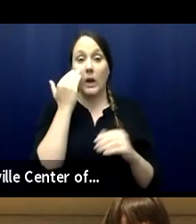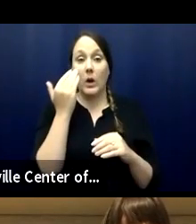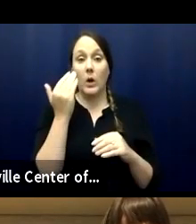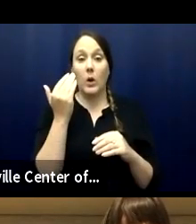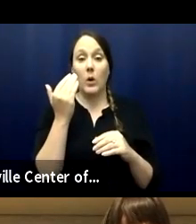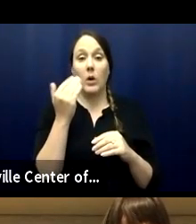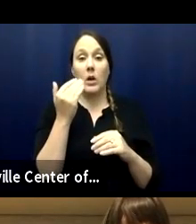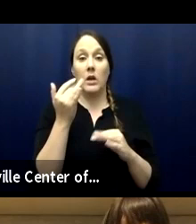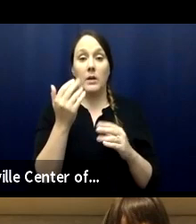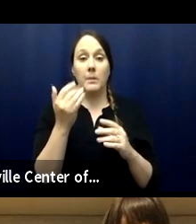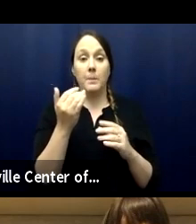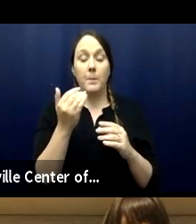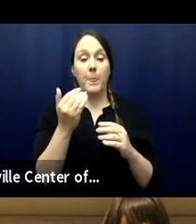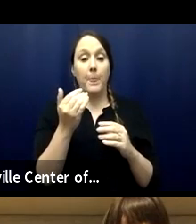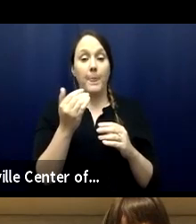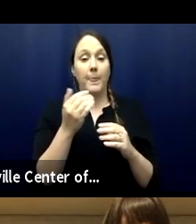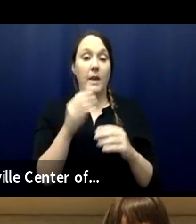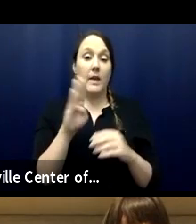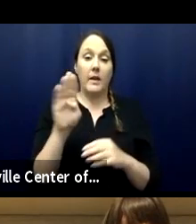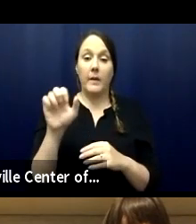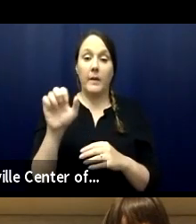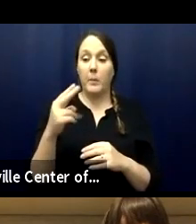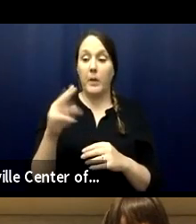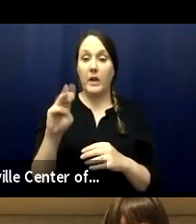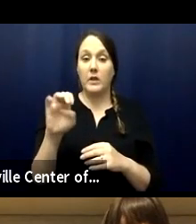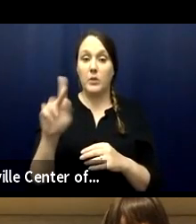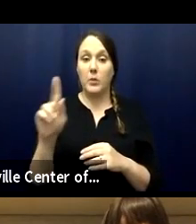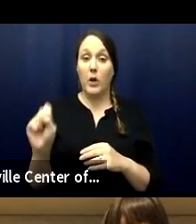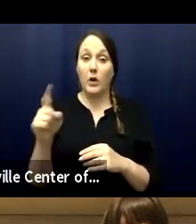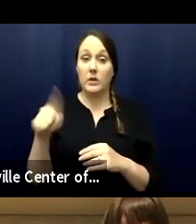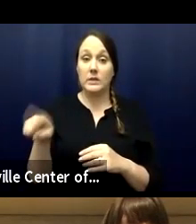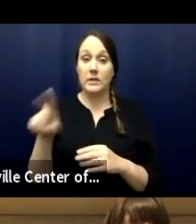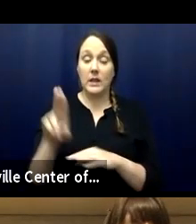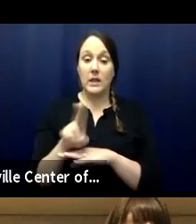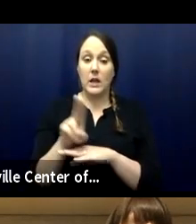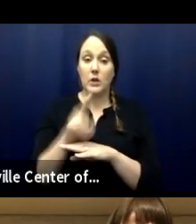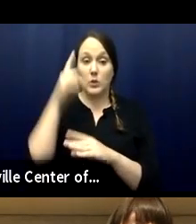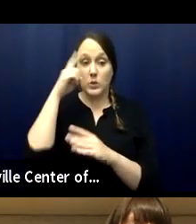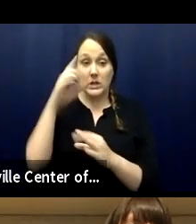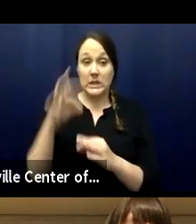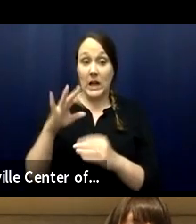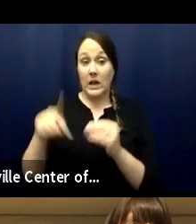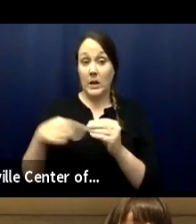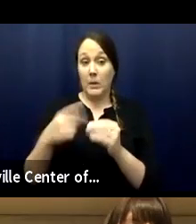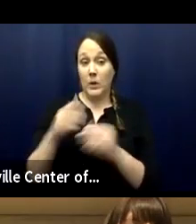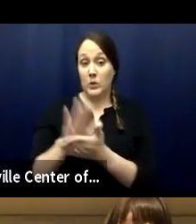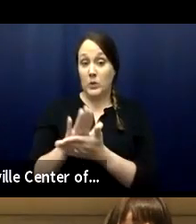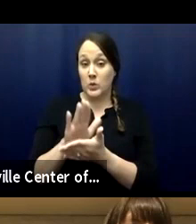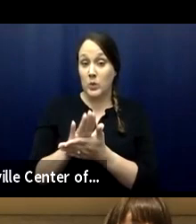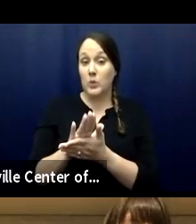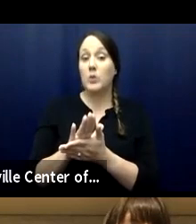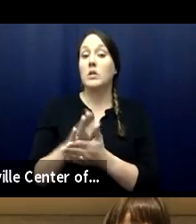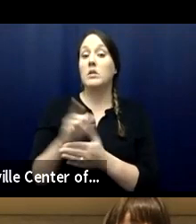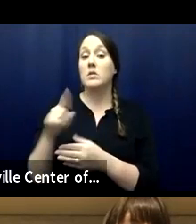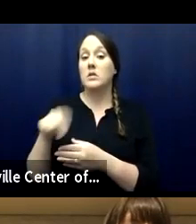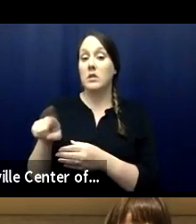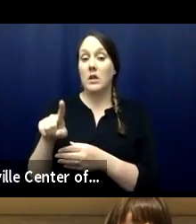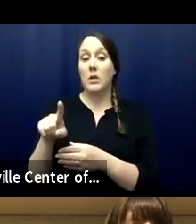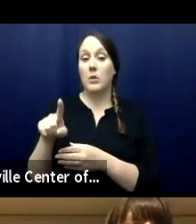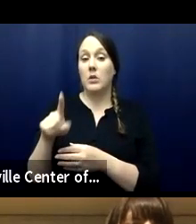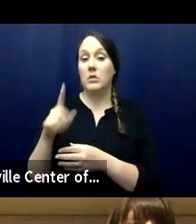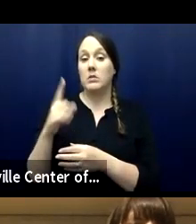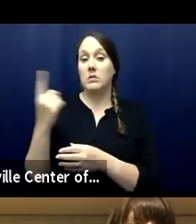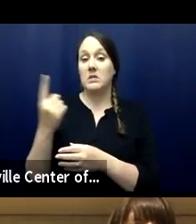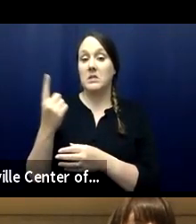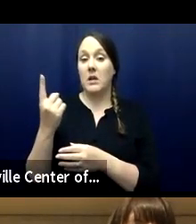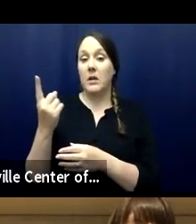the benchmarks or guidance they used to decide about schools was something they just kind